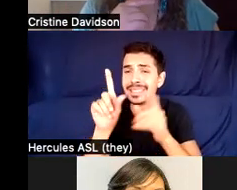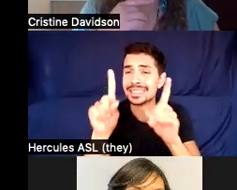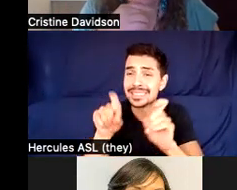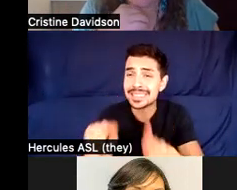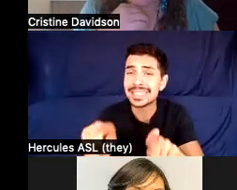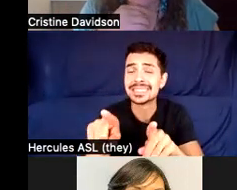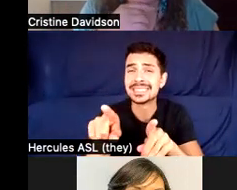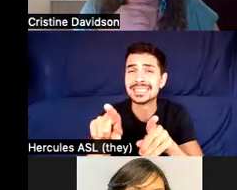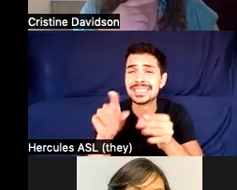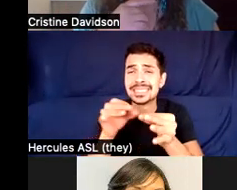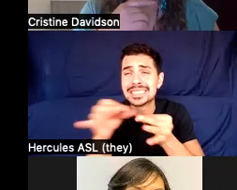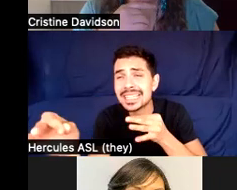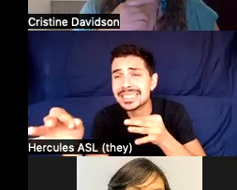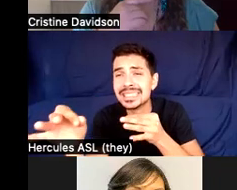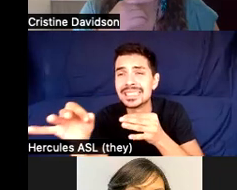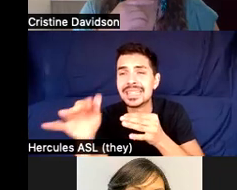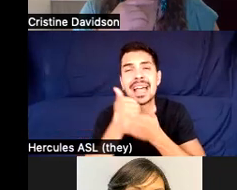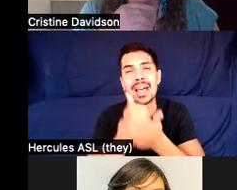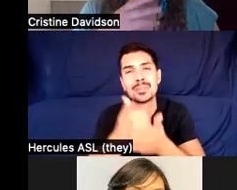so they can focus on their healing.